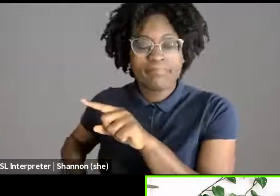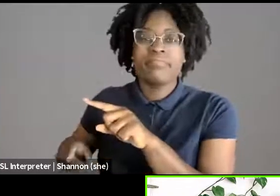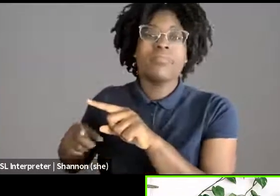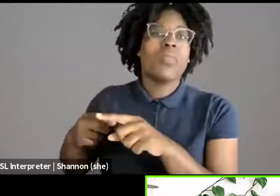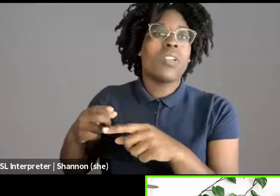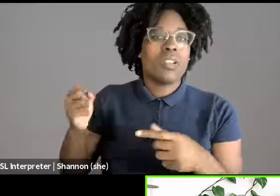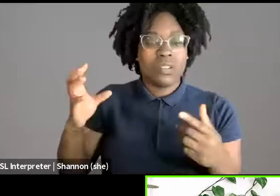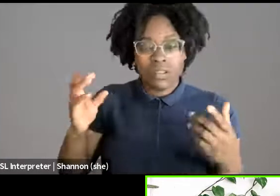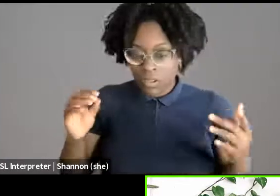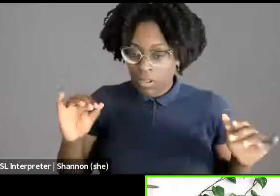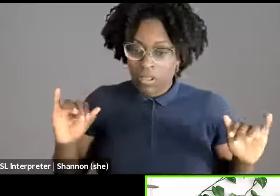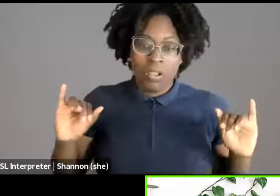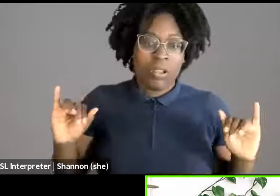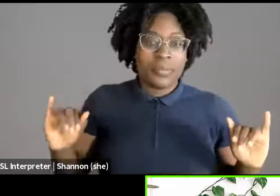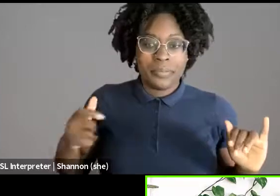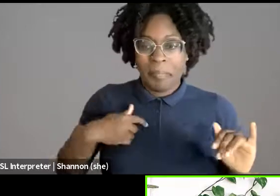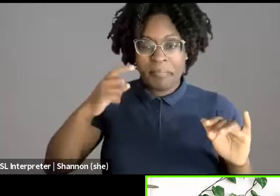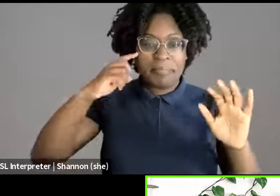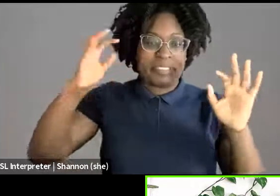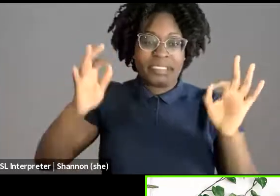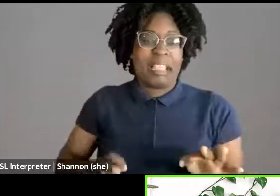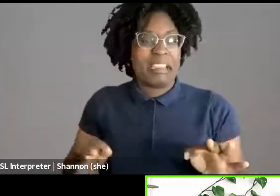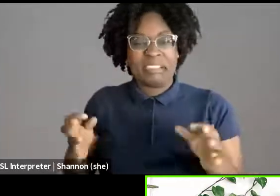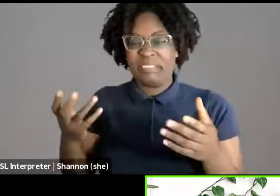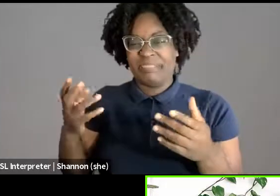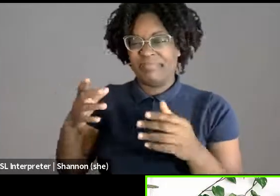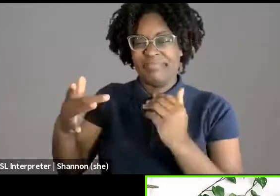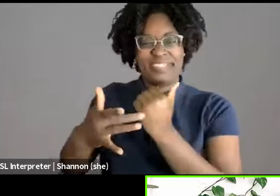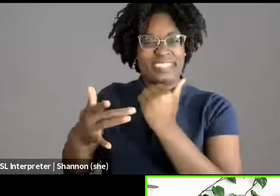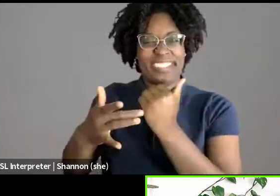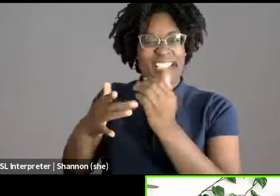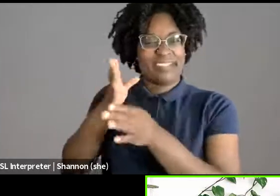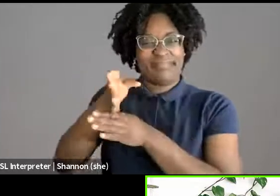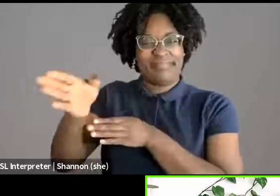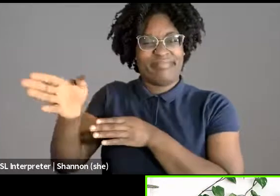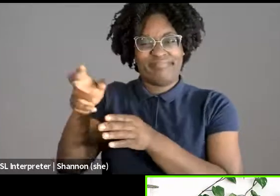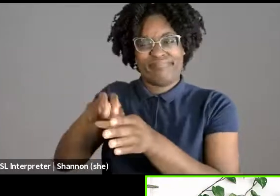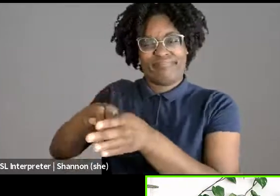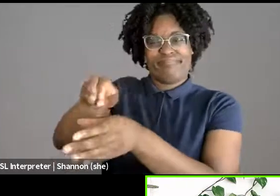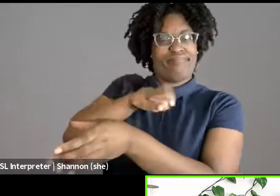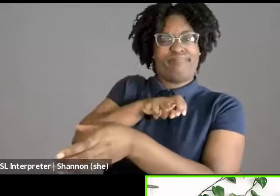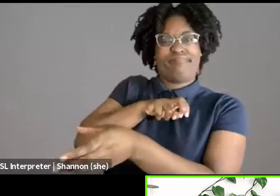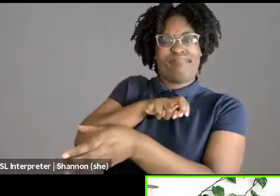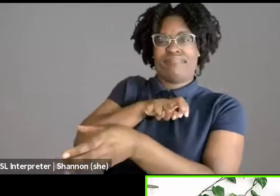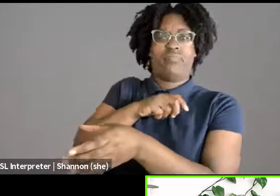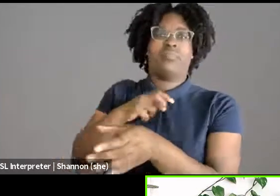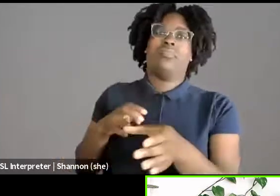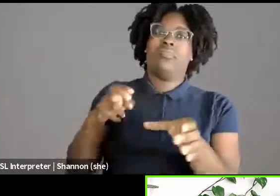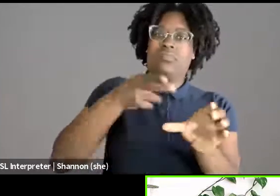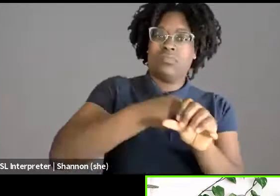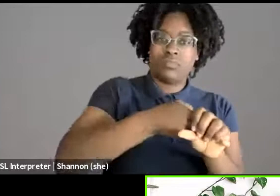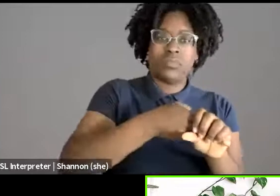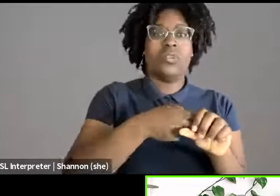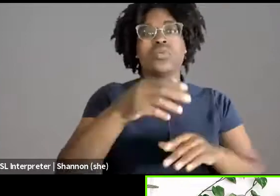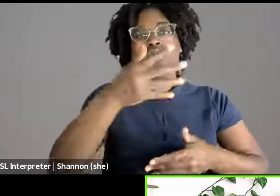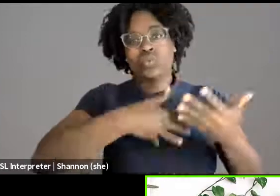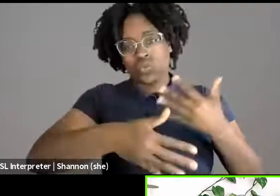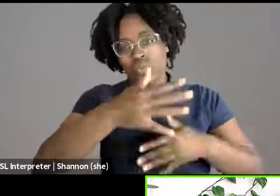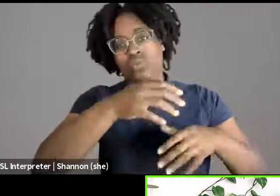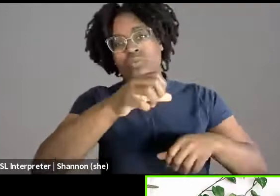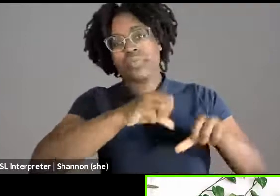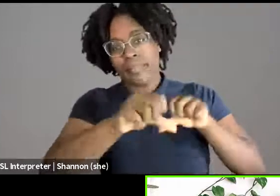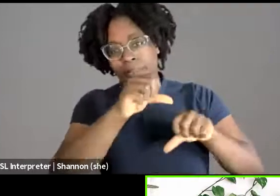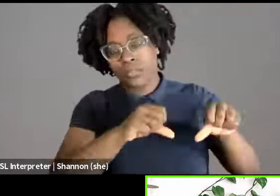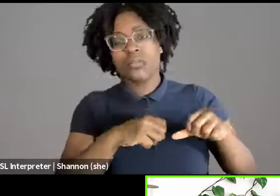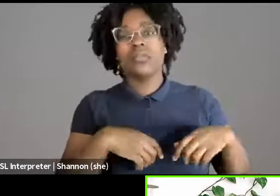to university to get my master's degree, I decided to study social sciences and humanities because I wanted to be as fluent in theories